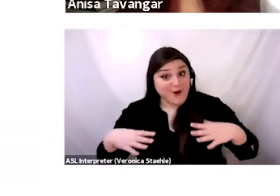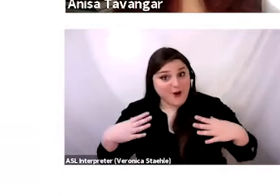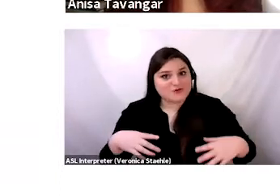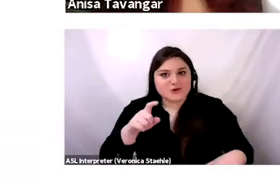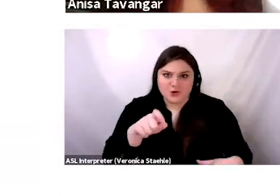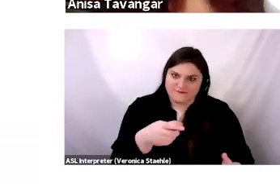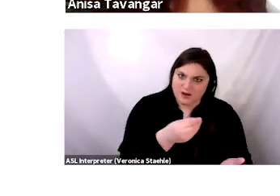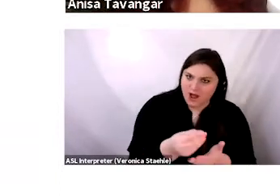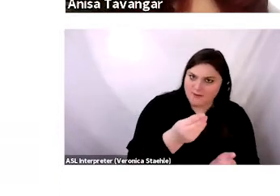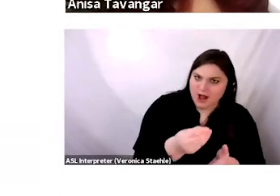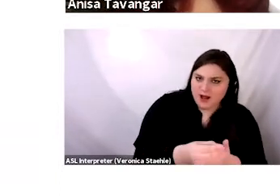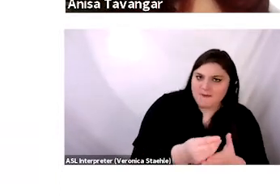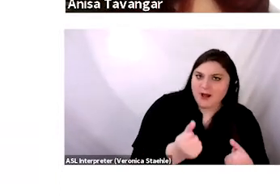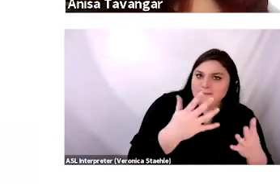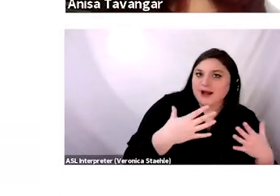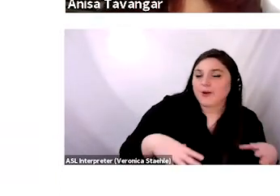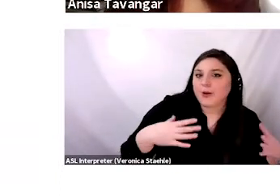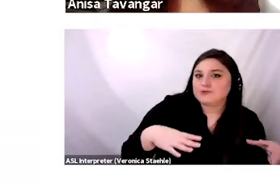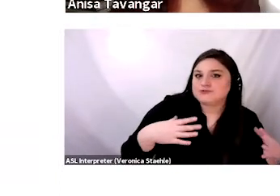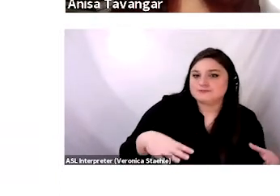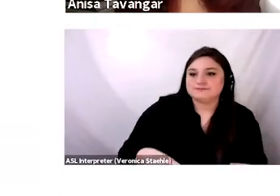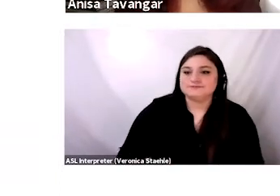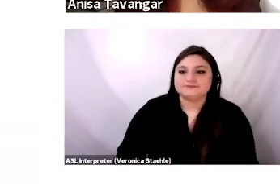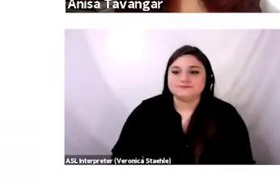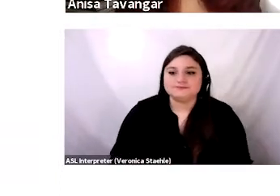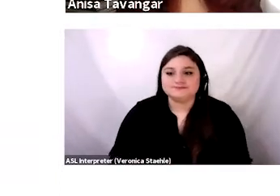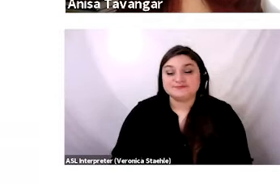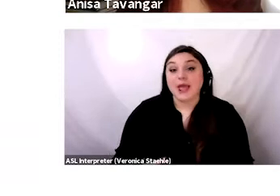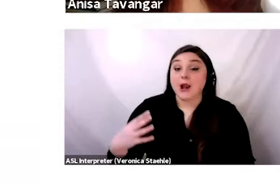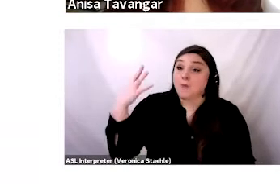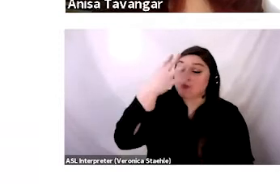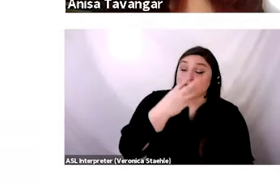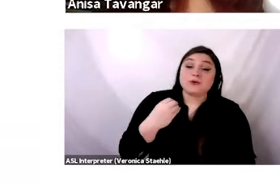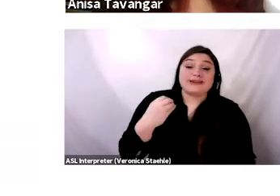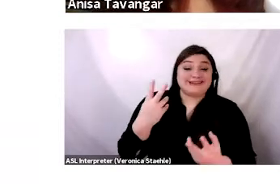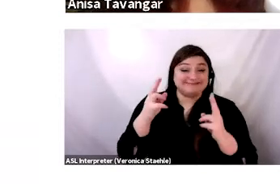buy clothes. And that often beauty is tied up in